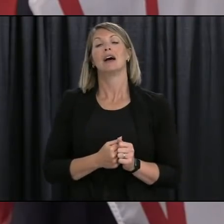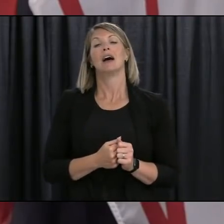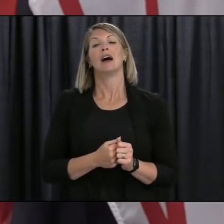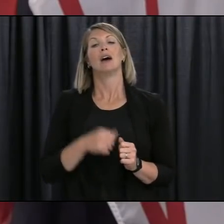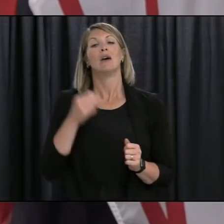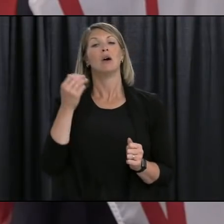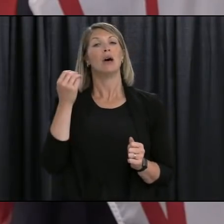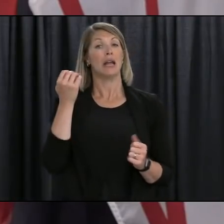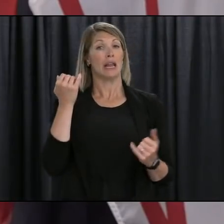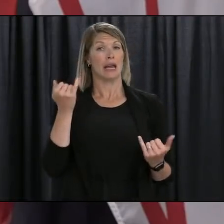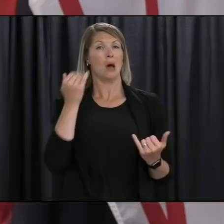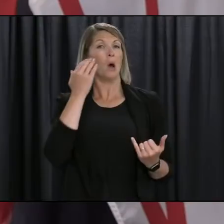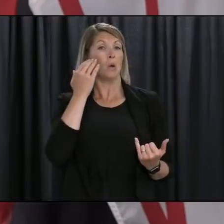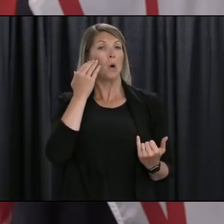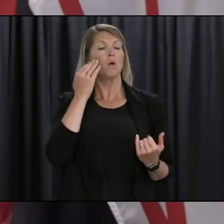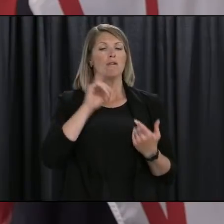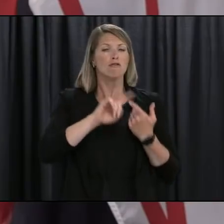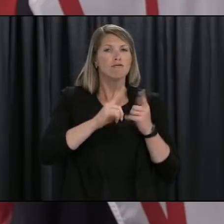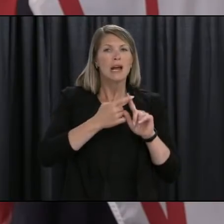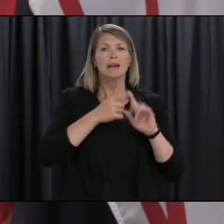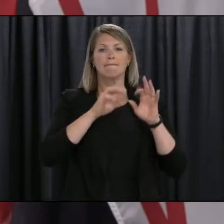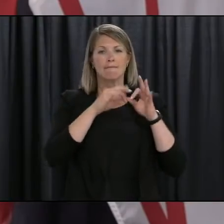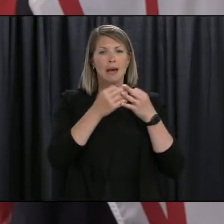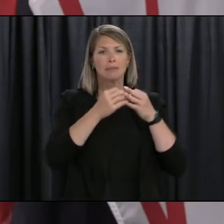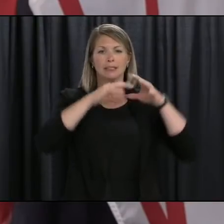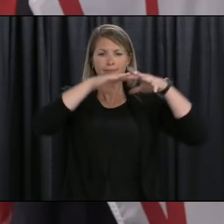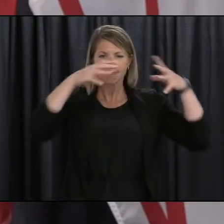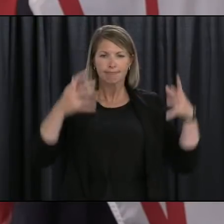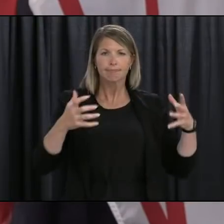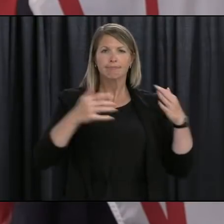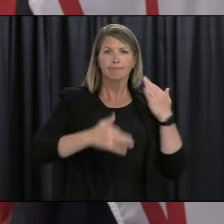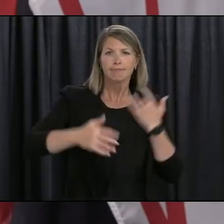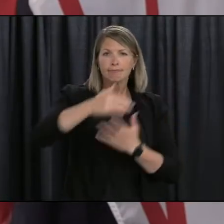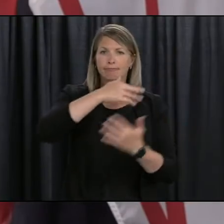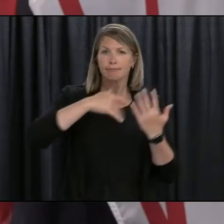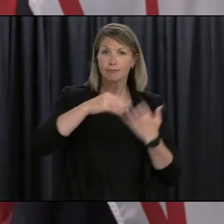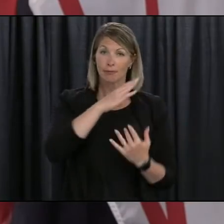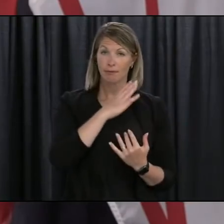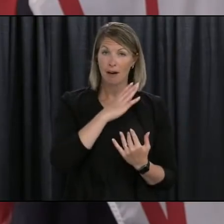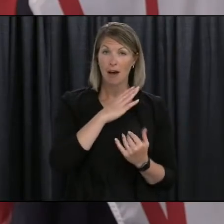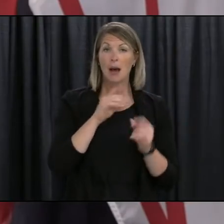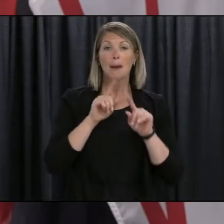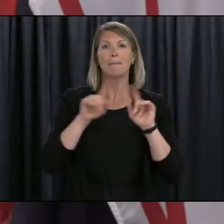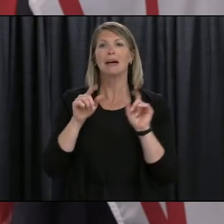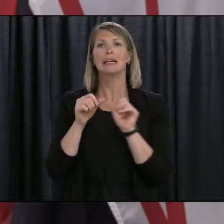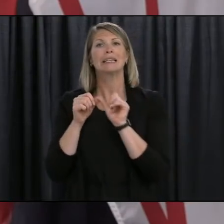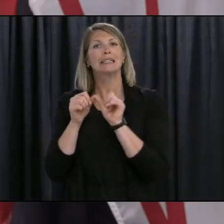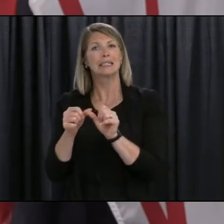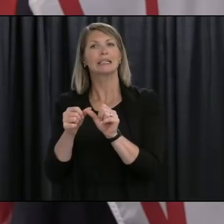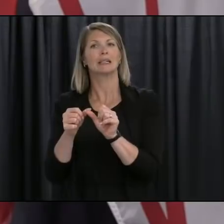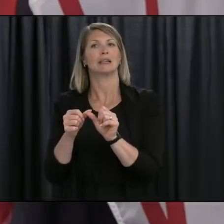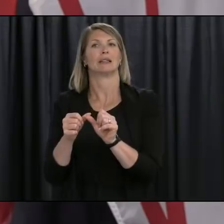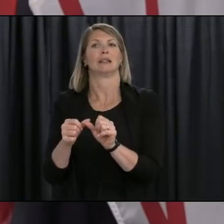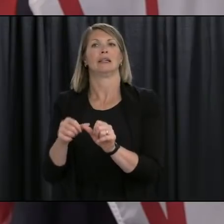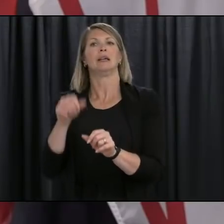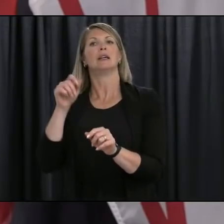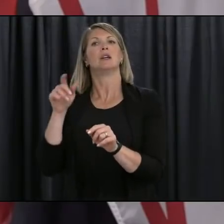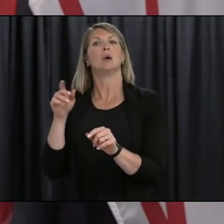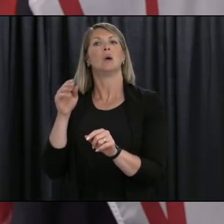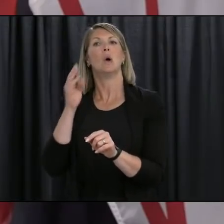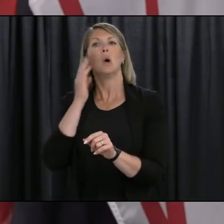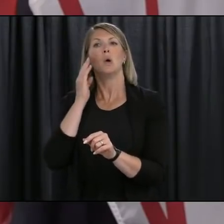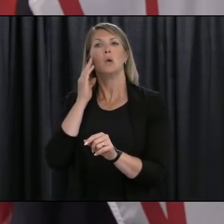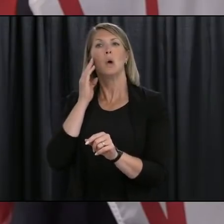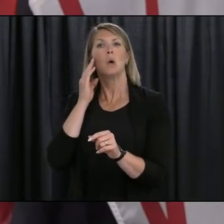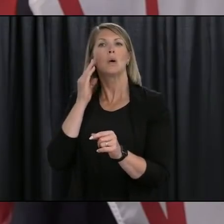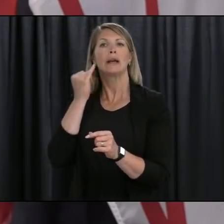heightened responsibility to do so, with just using common sense and practicing the public health measures that have been put in place.